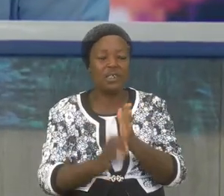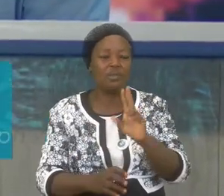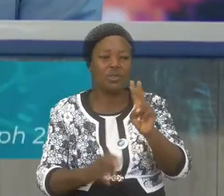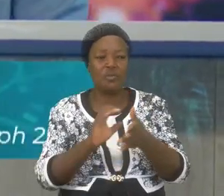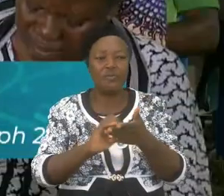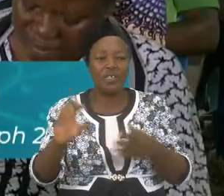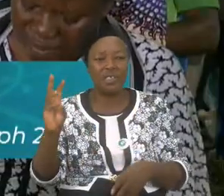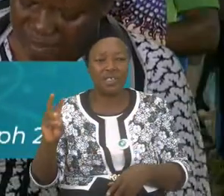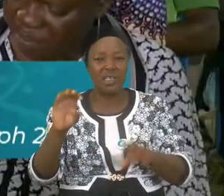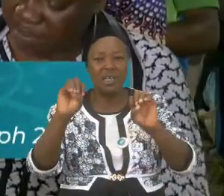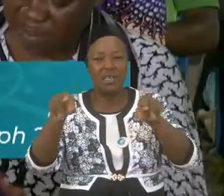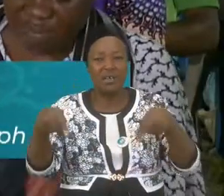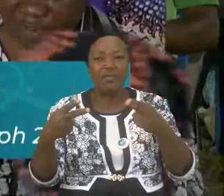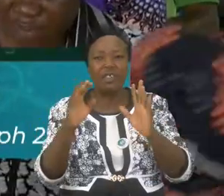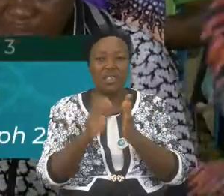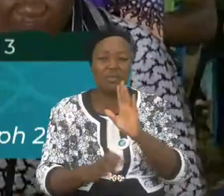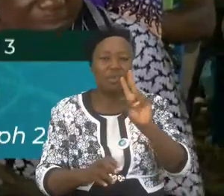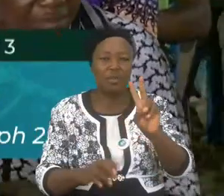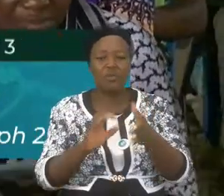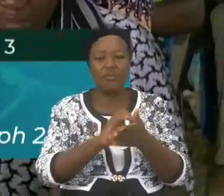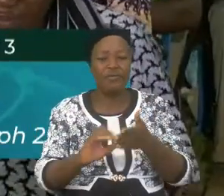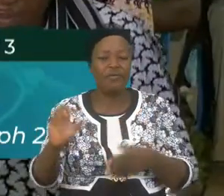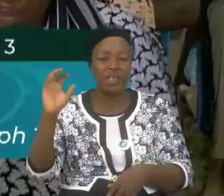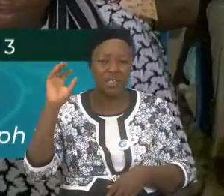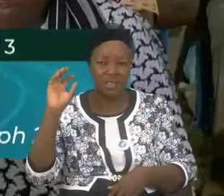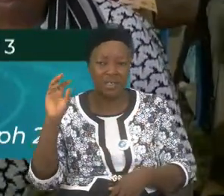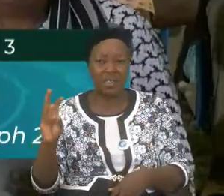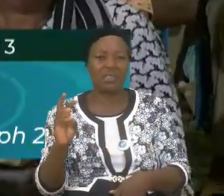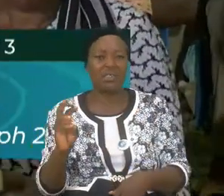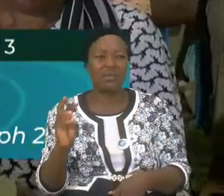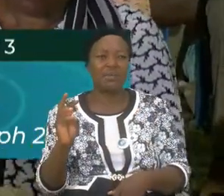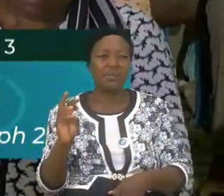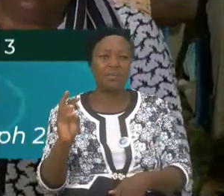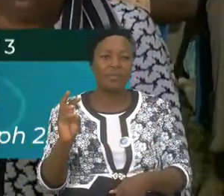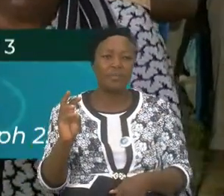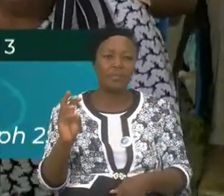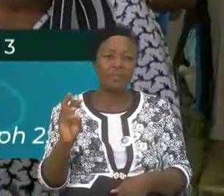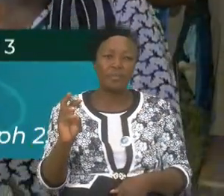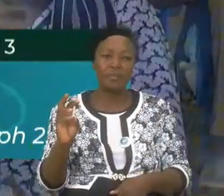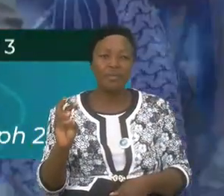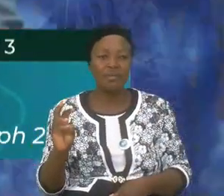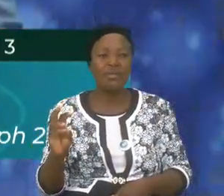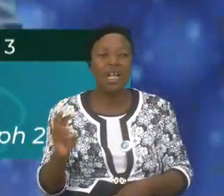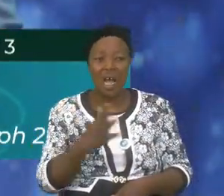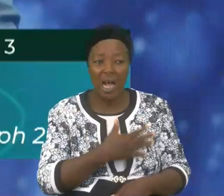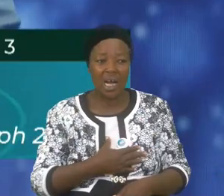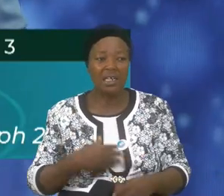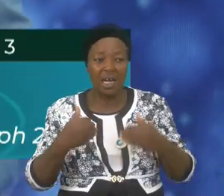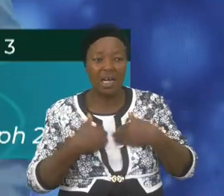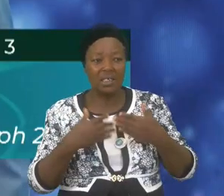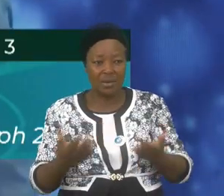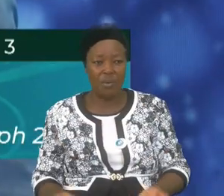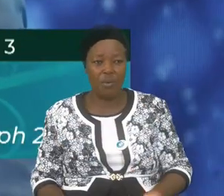looking at verse 6. It says, and he has raised us up together and made us